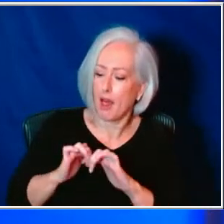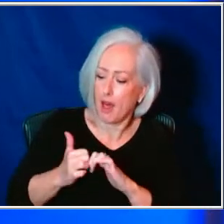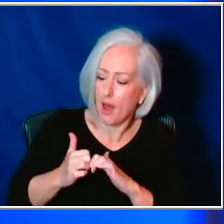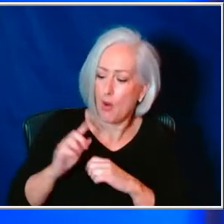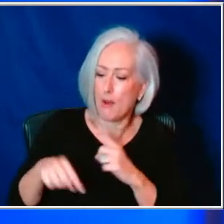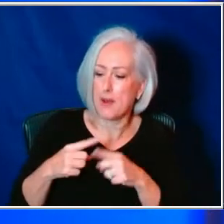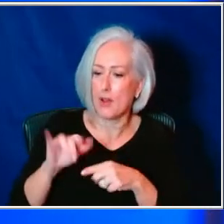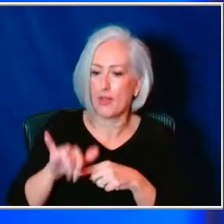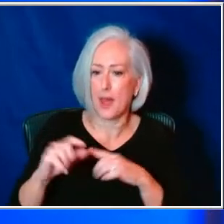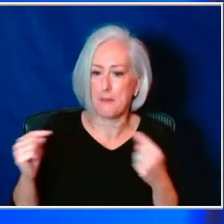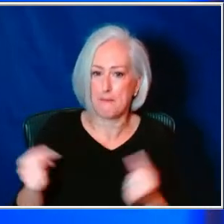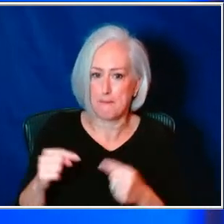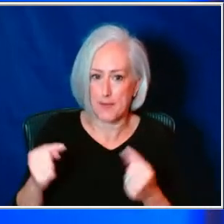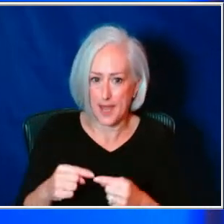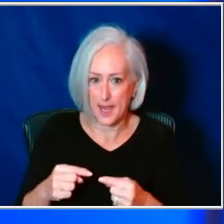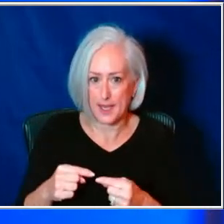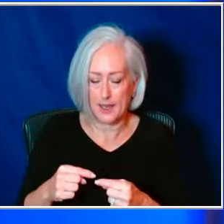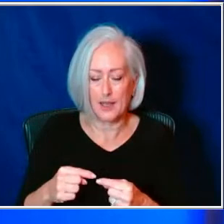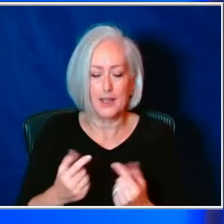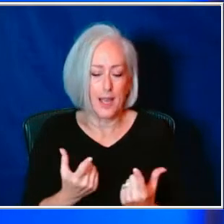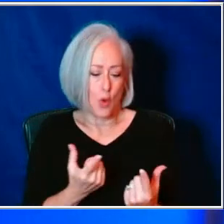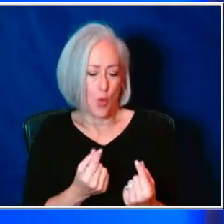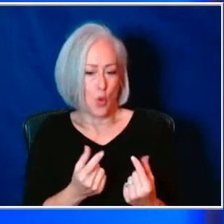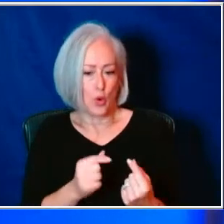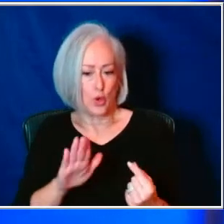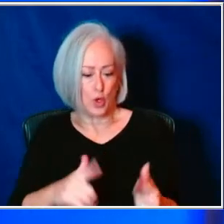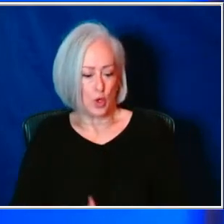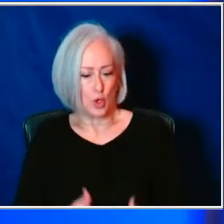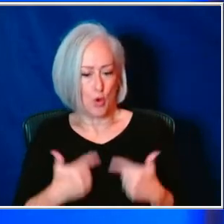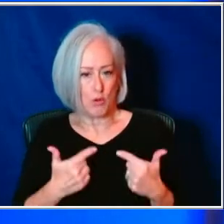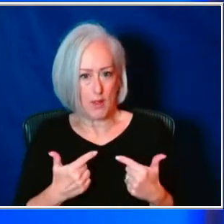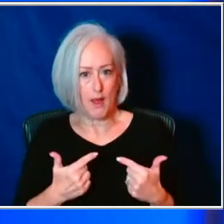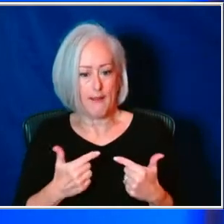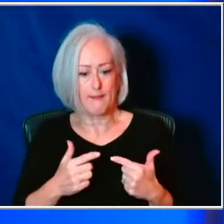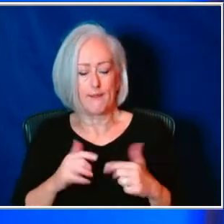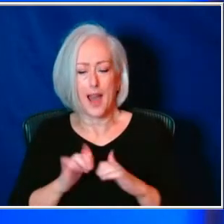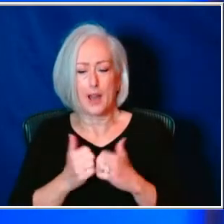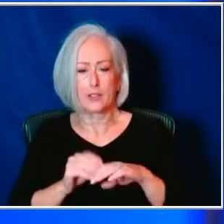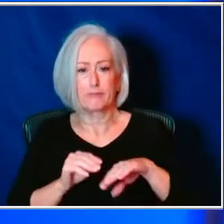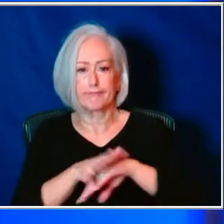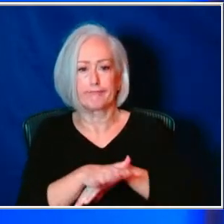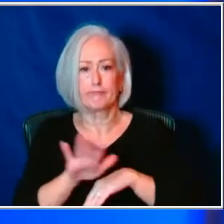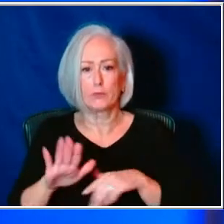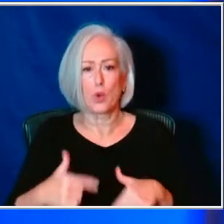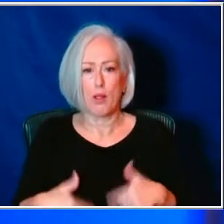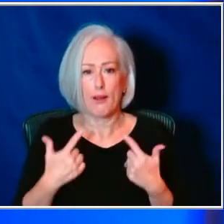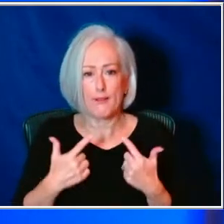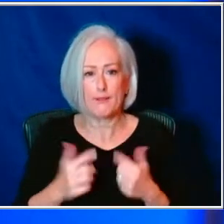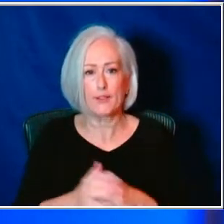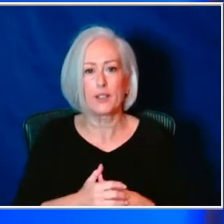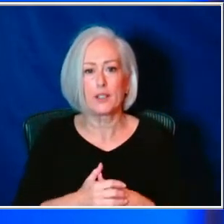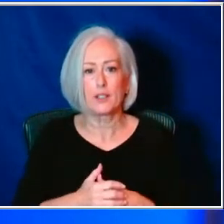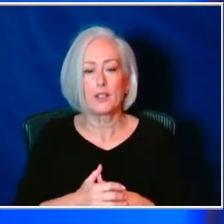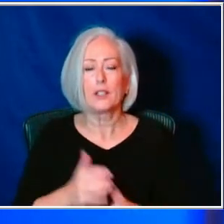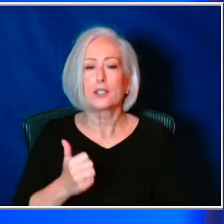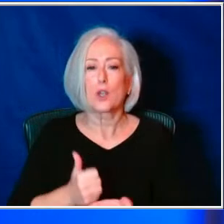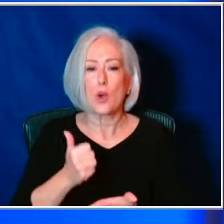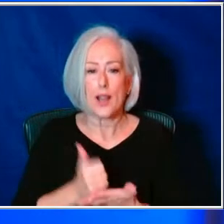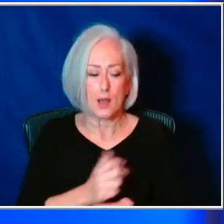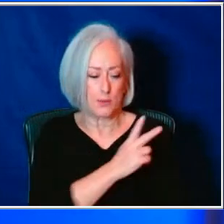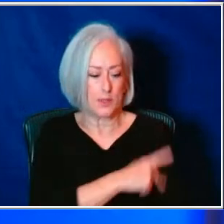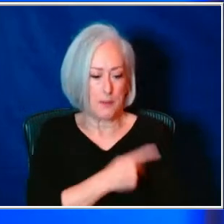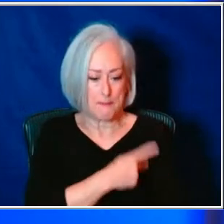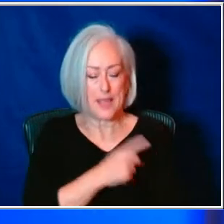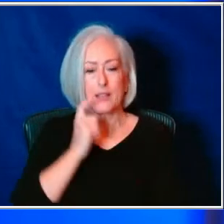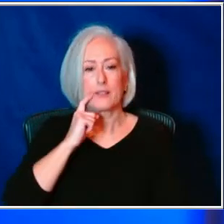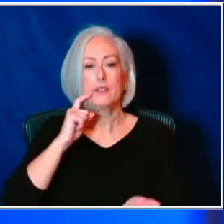pain makes them feel. So the ultimate goal is to empower the patient to recognize and accept, as you can